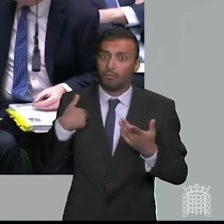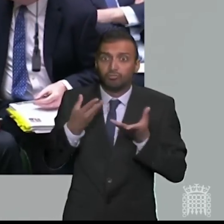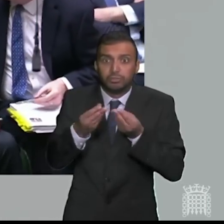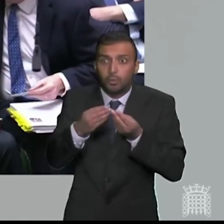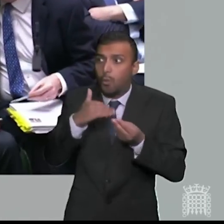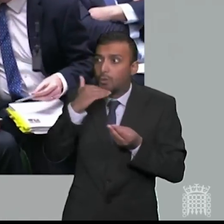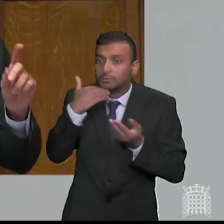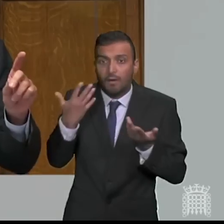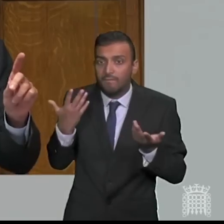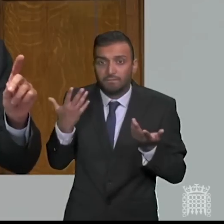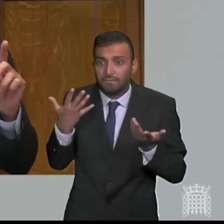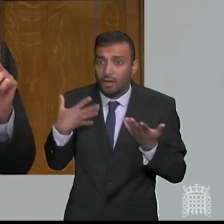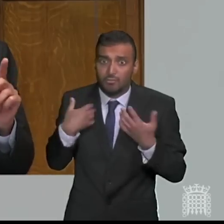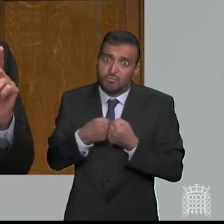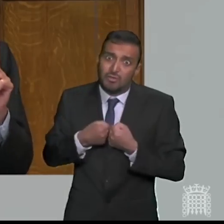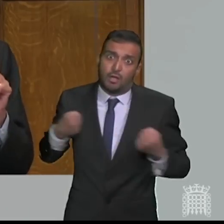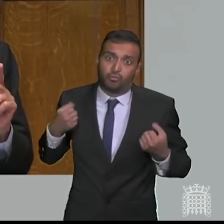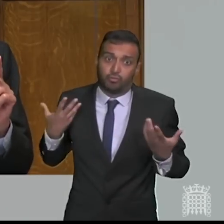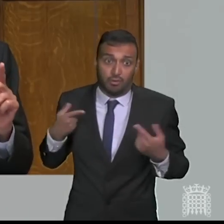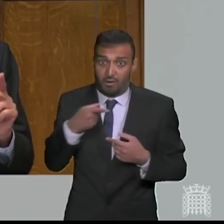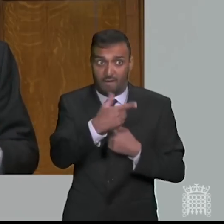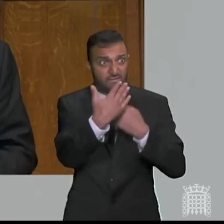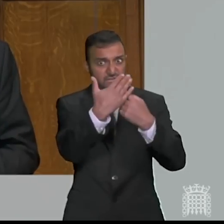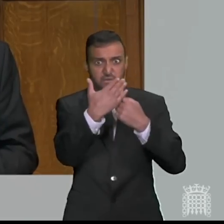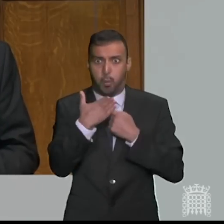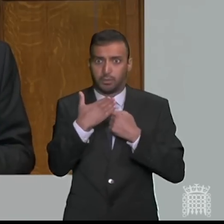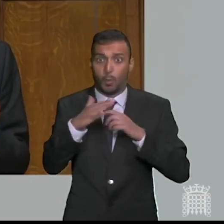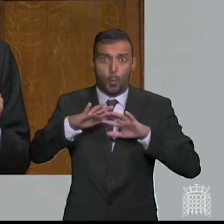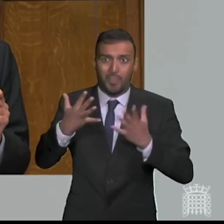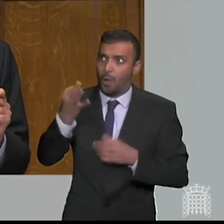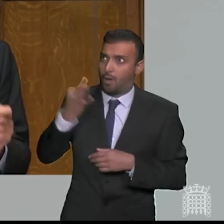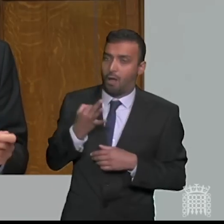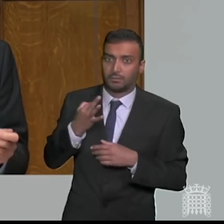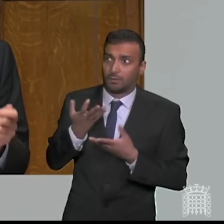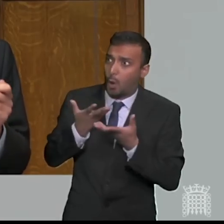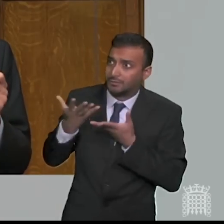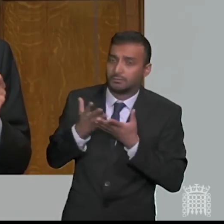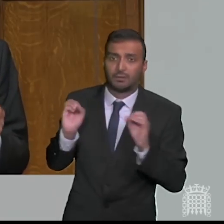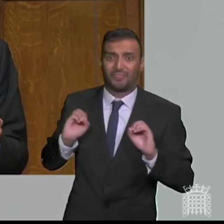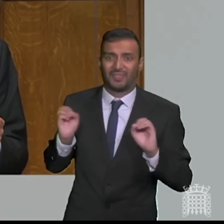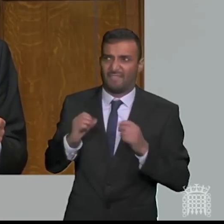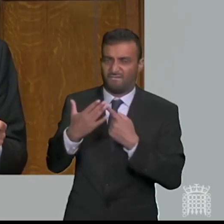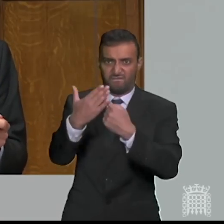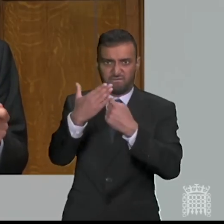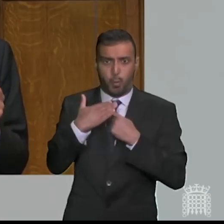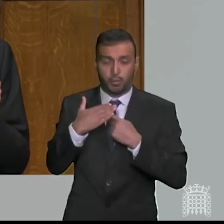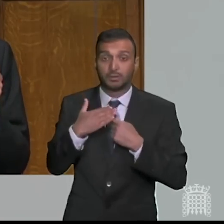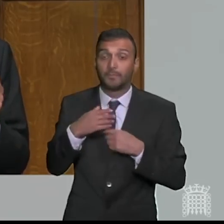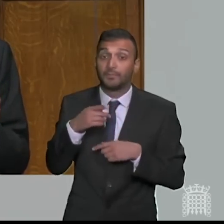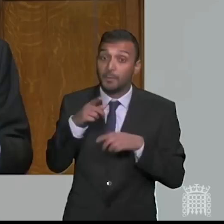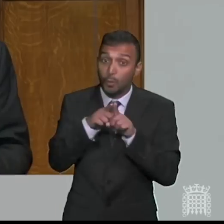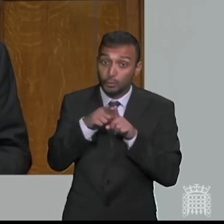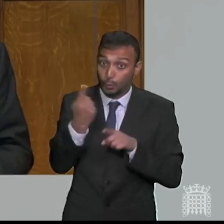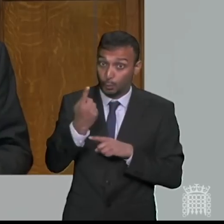resources. It was imposed on us without any consultation. Many concerns, both on the barge and